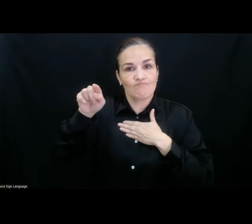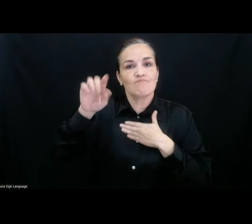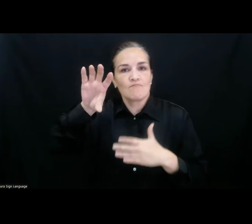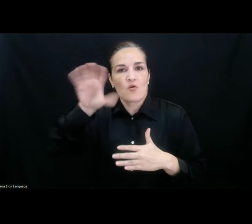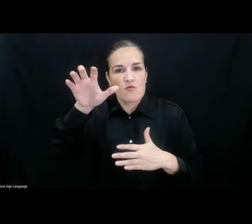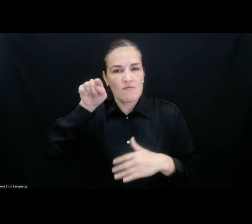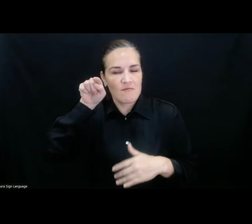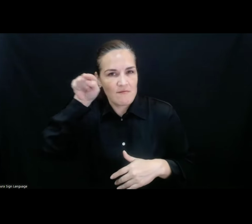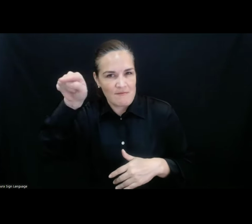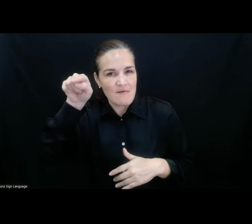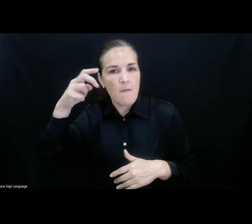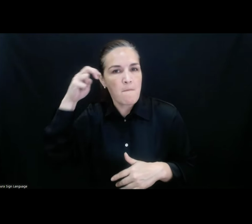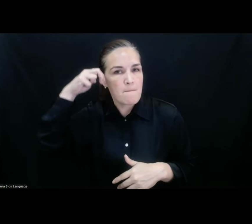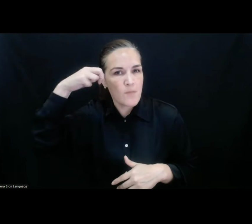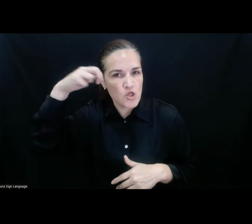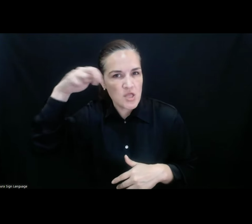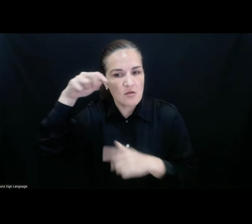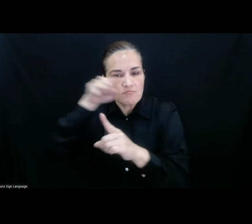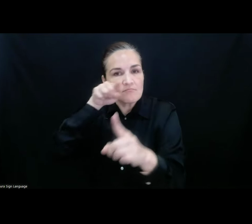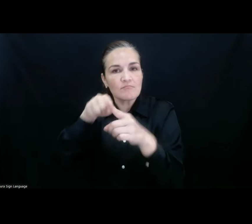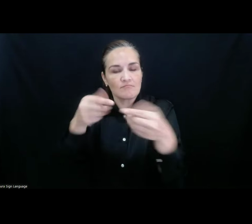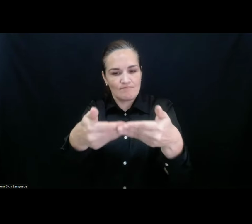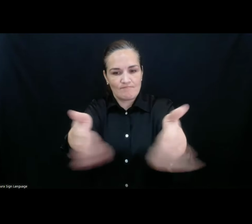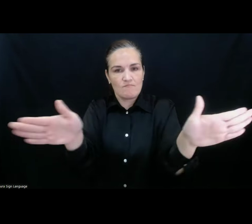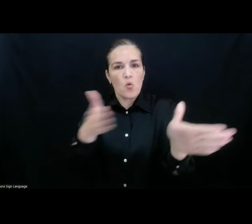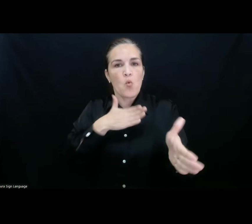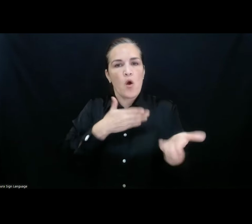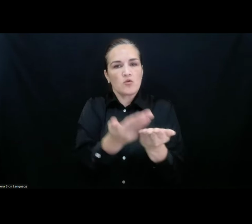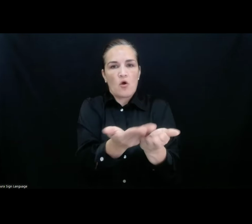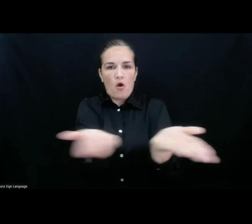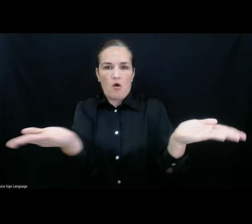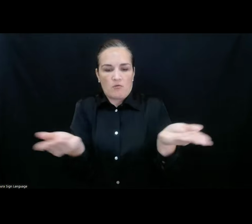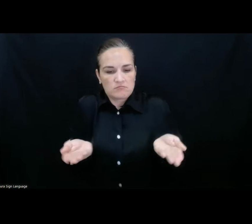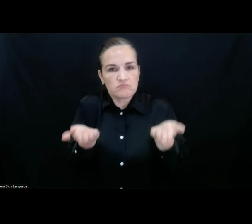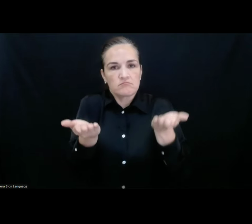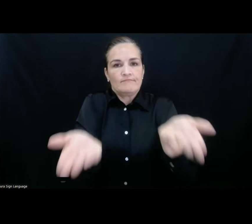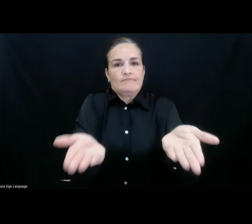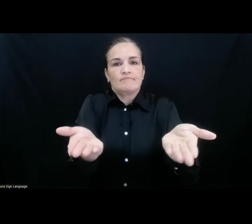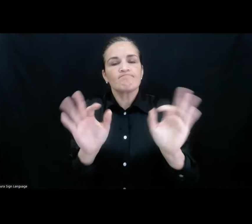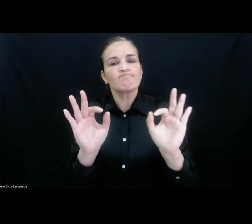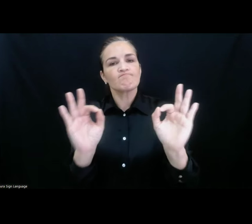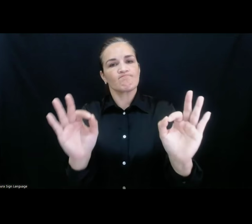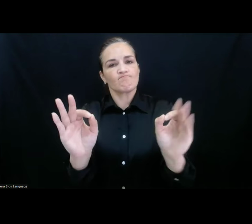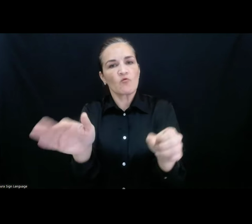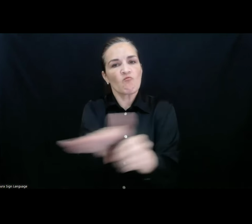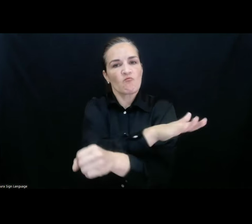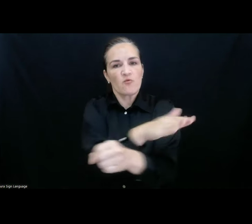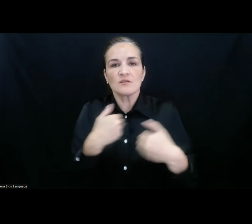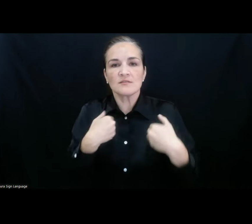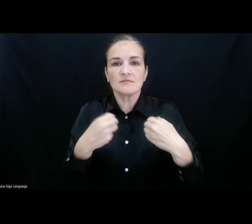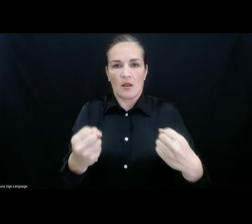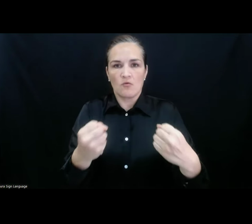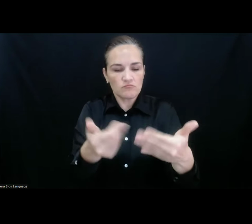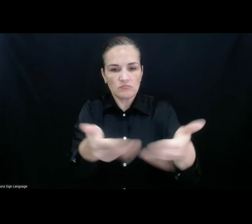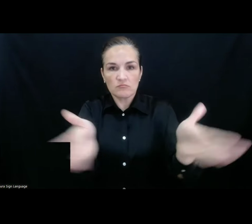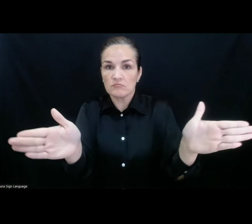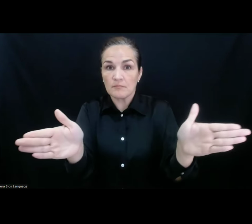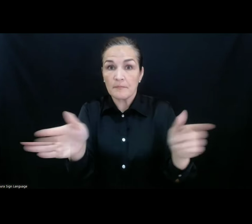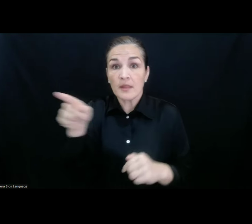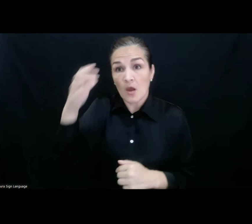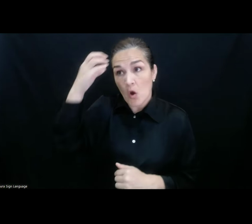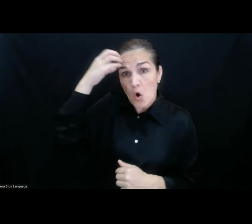23, the government, one of the governments, actually adopted a national health sector development strategy, which was